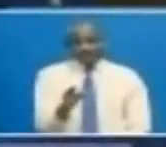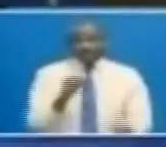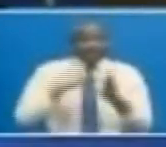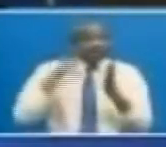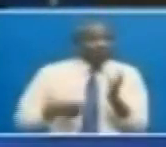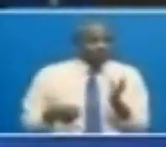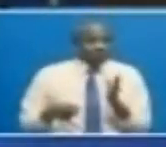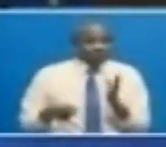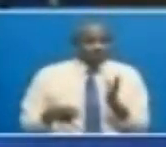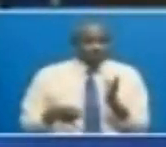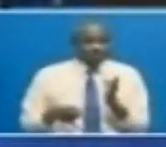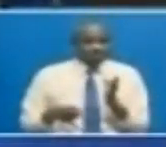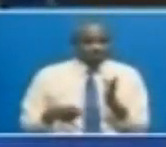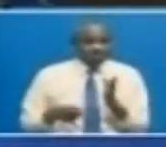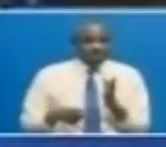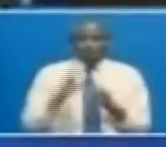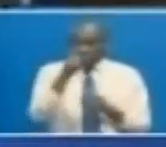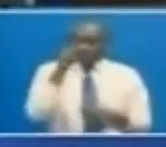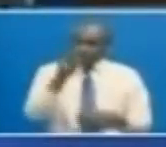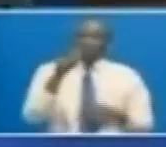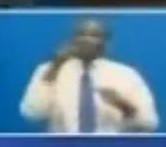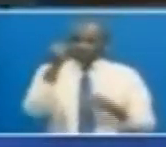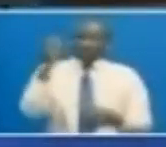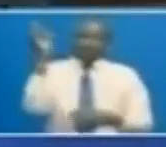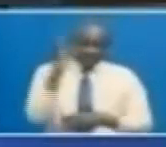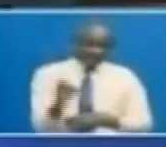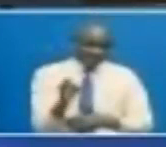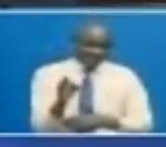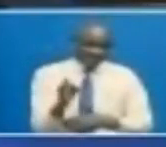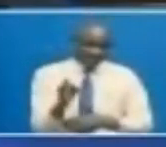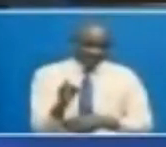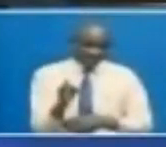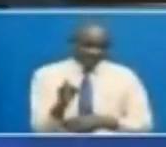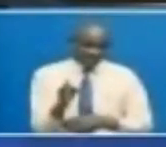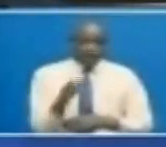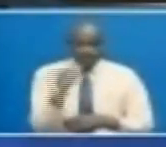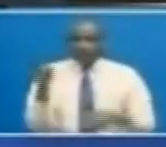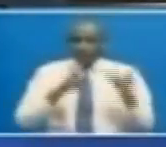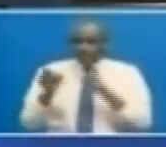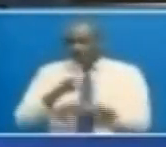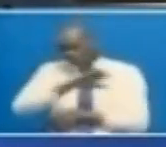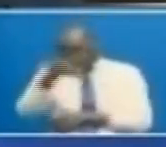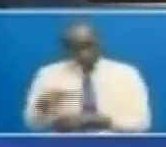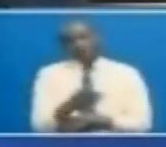meaning that 1.5% of our population